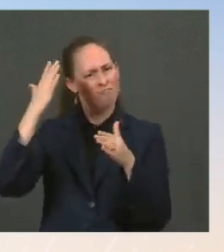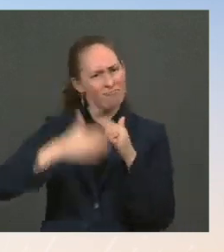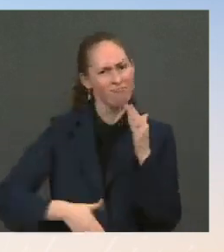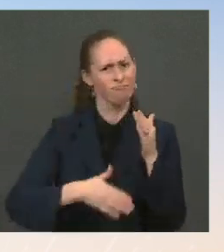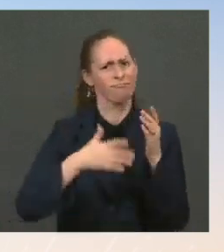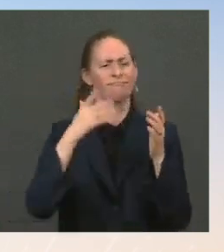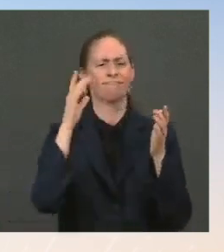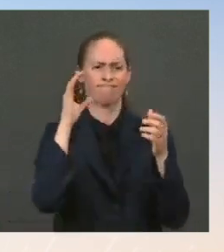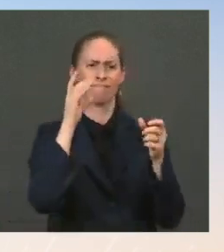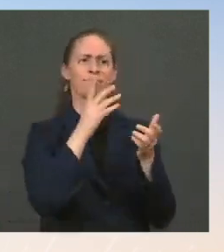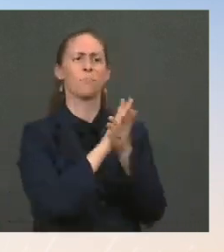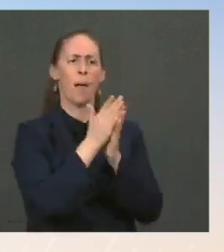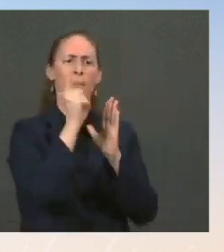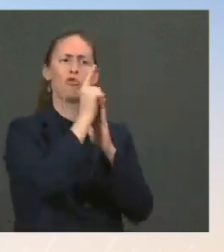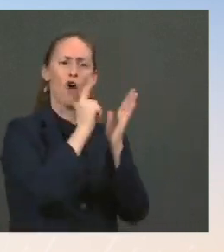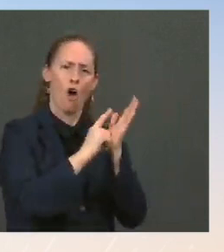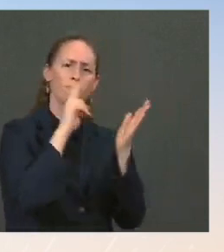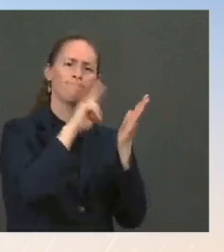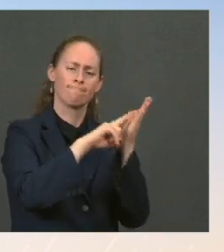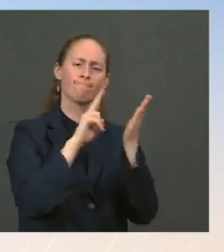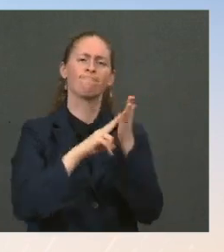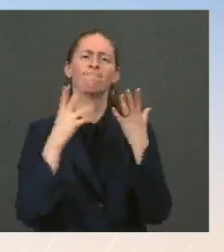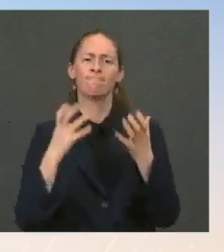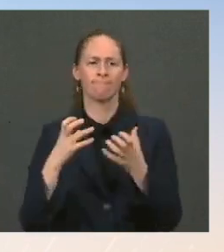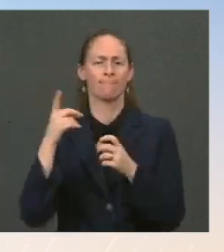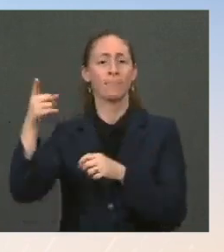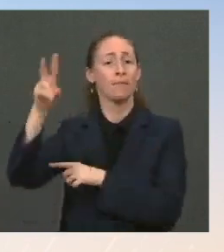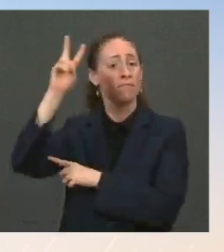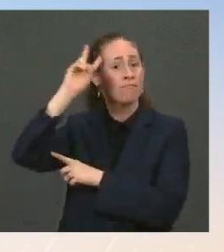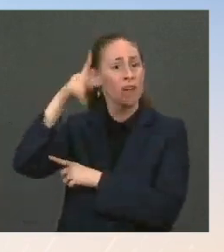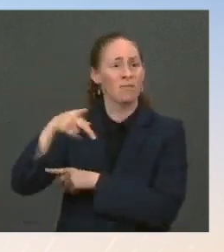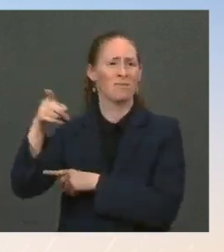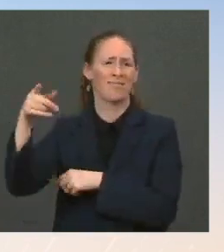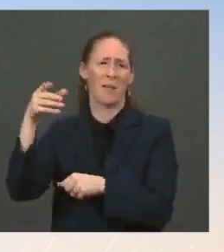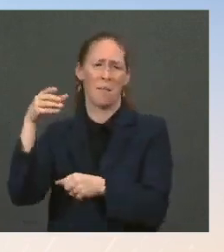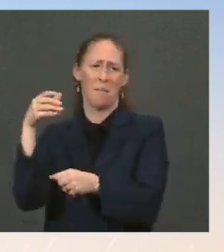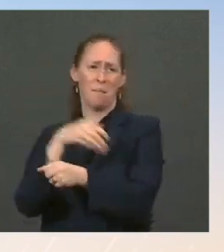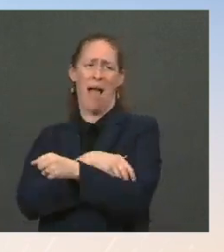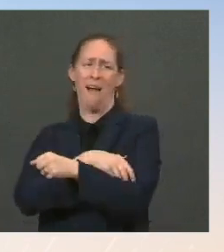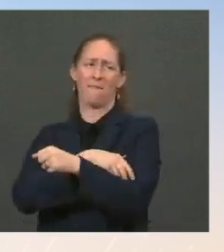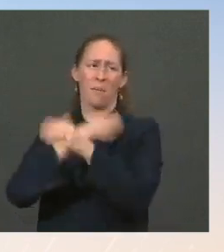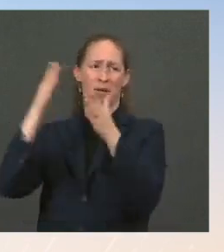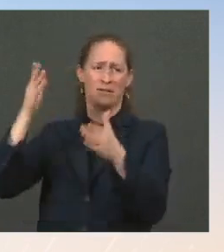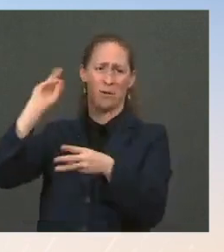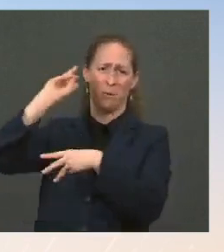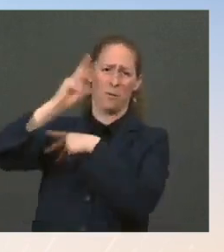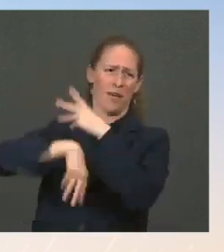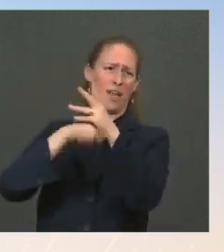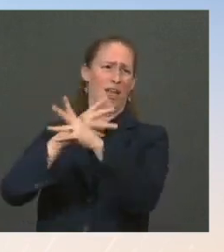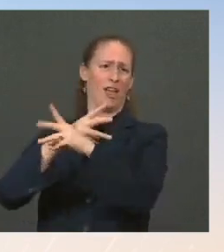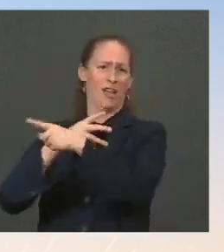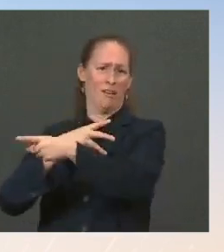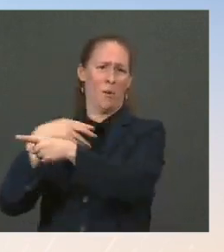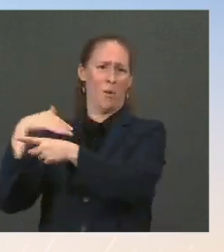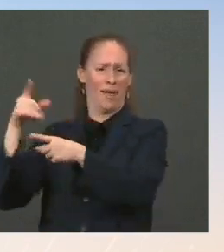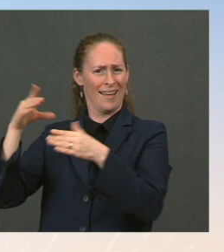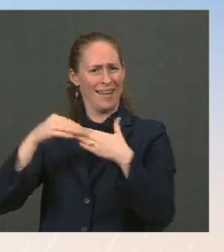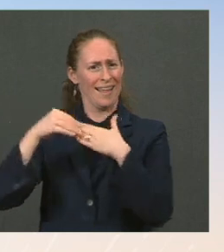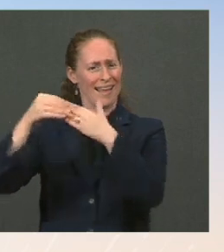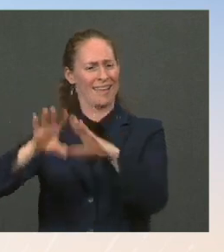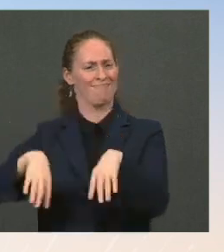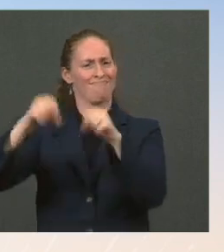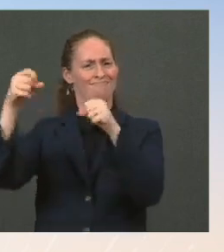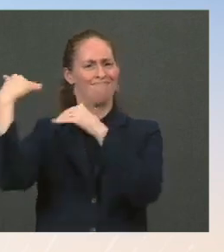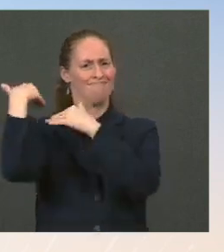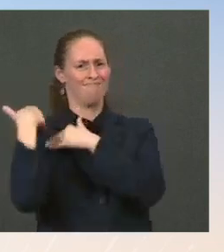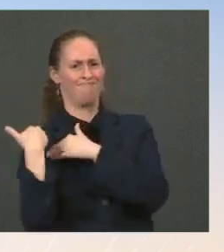top of his agenda. The vice president, one of the most powerful people in the world, is leading this effort. She is his partner. She's